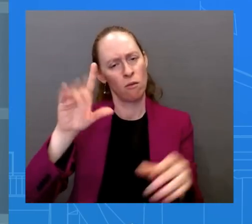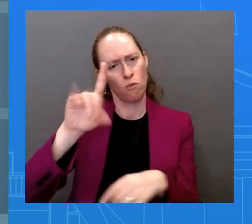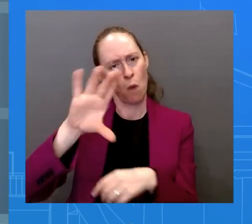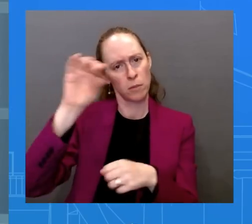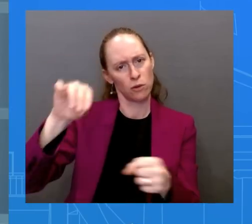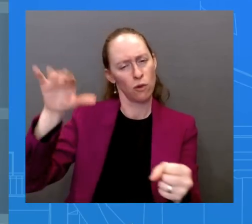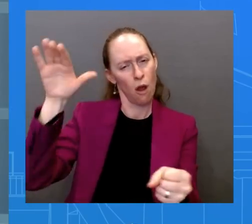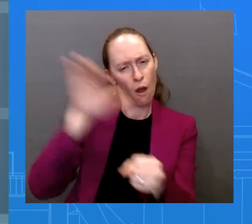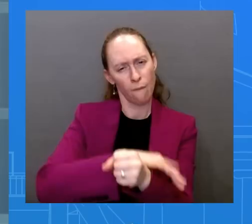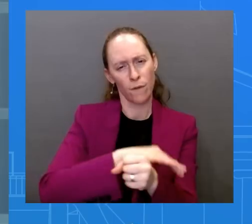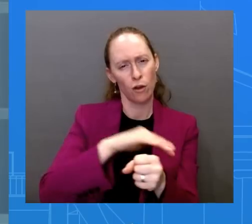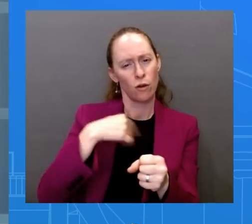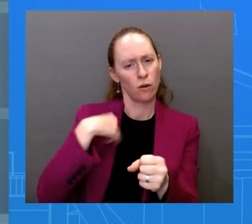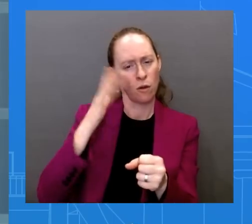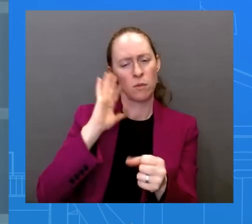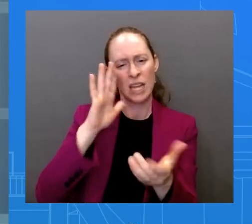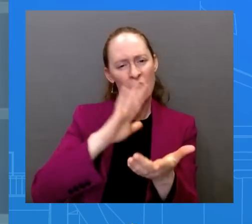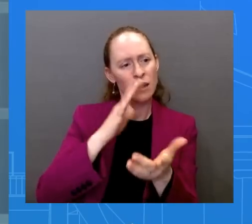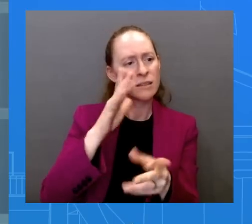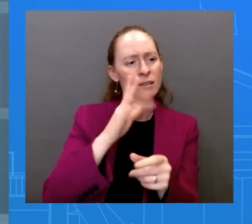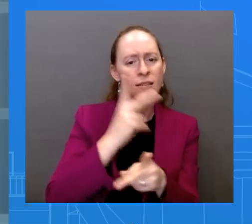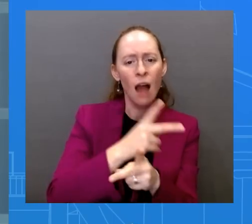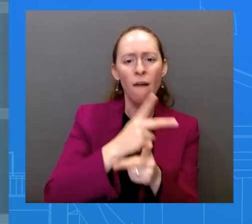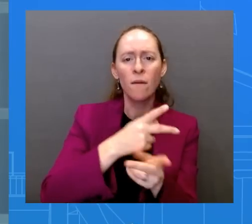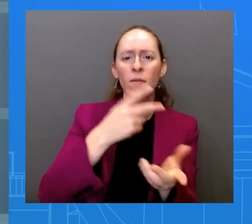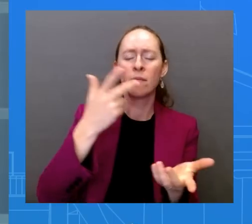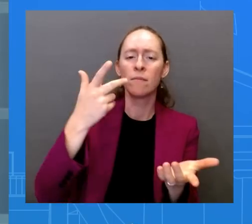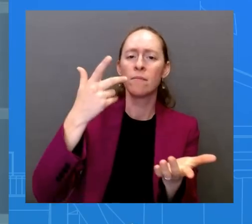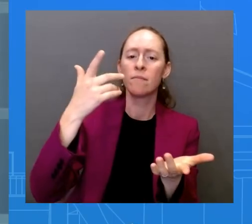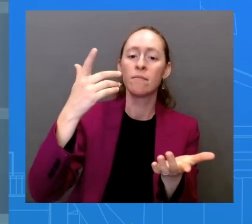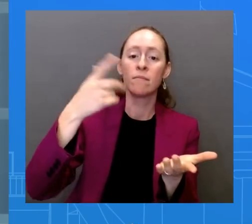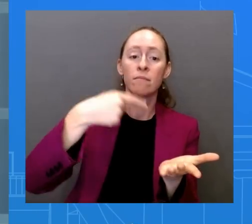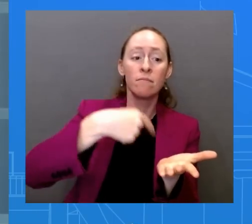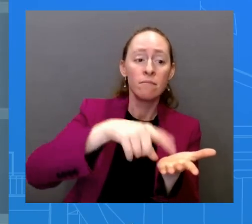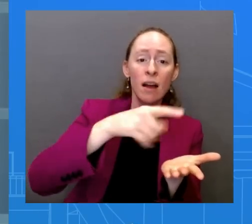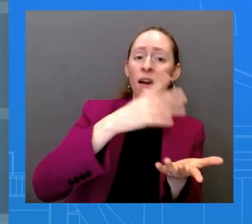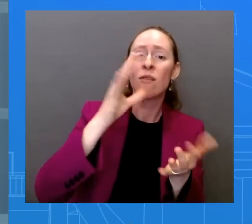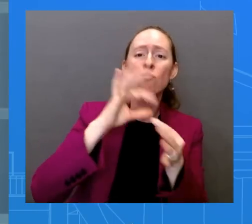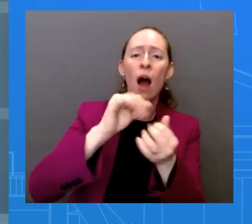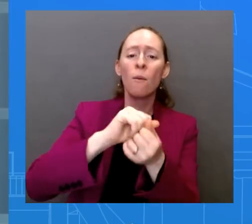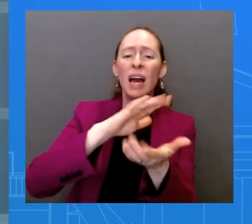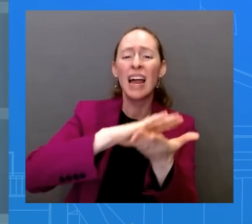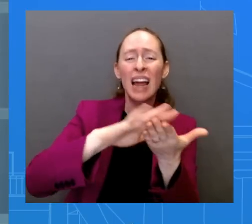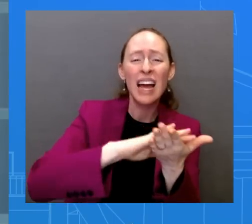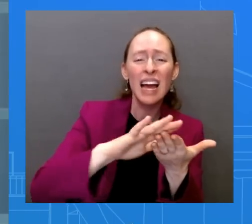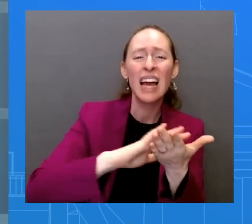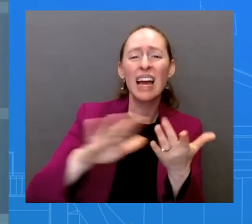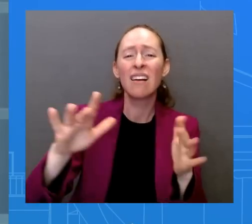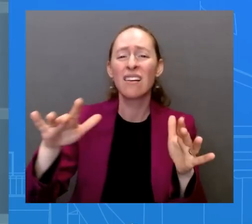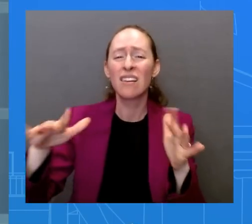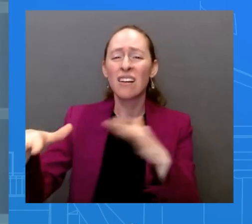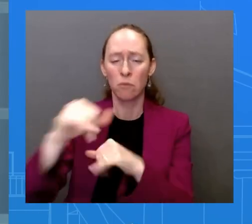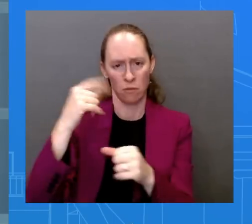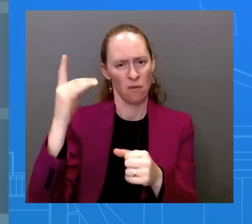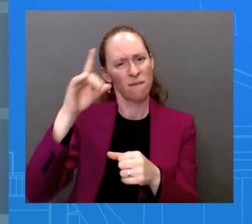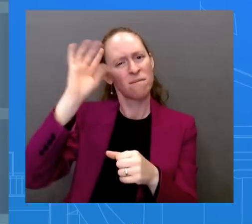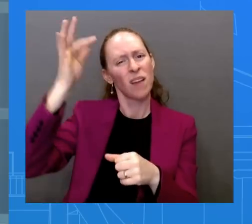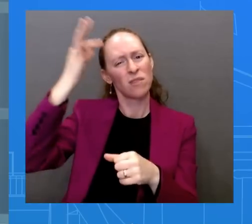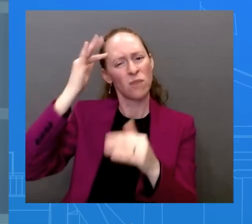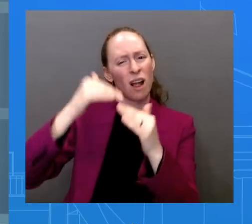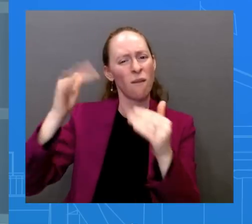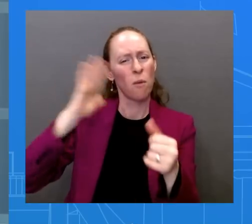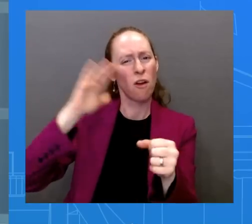protective measures for the next month in this recovery. The president also increased critical needs assistance from $500